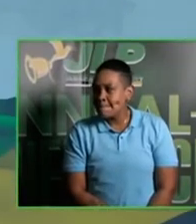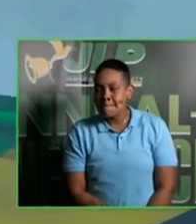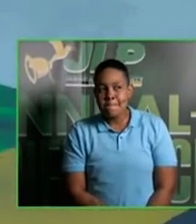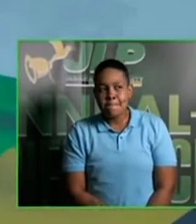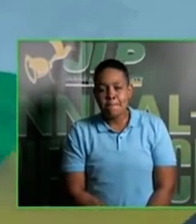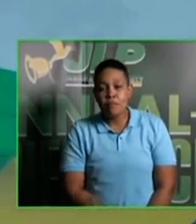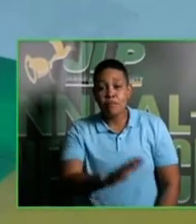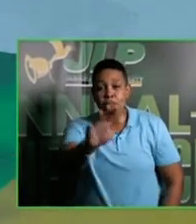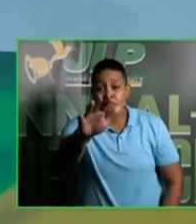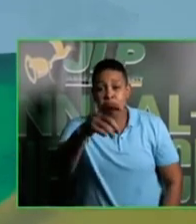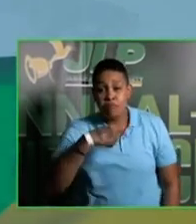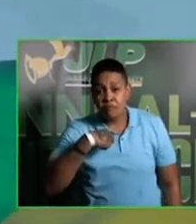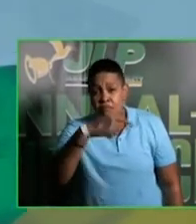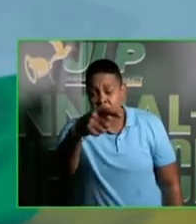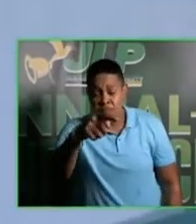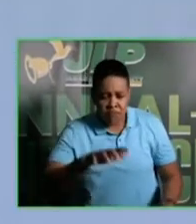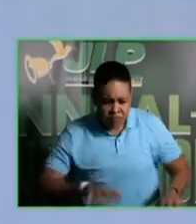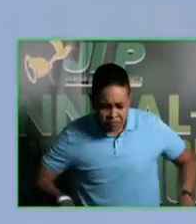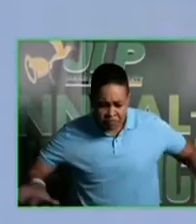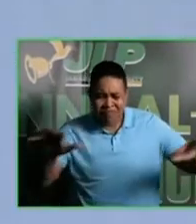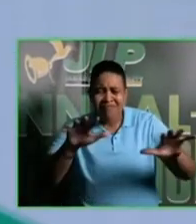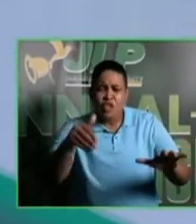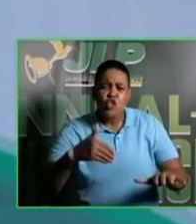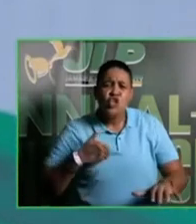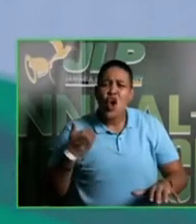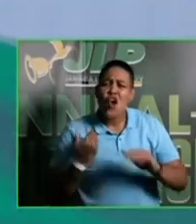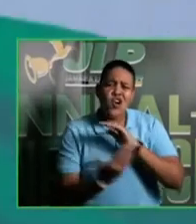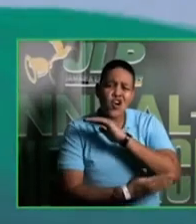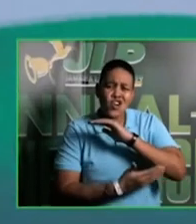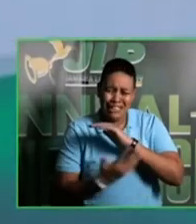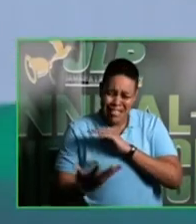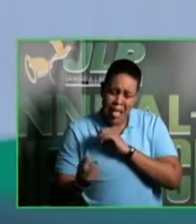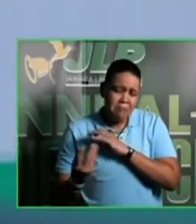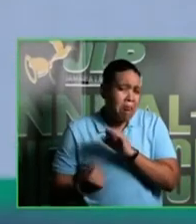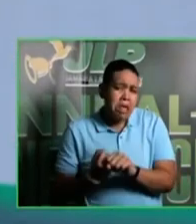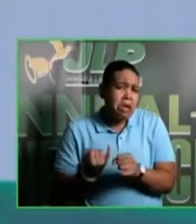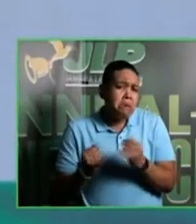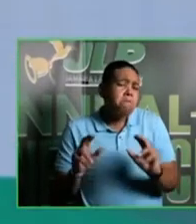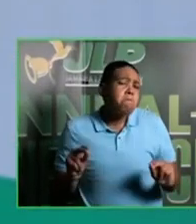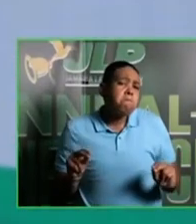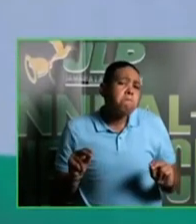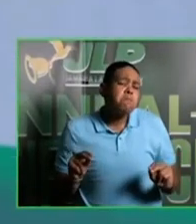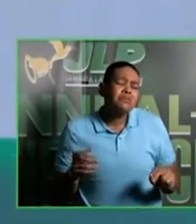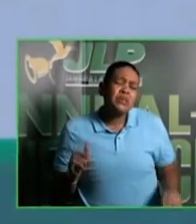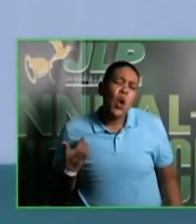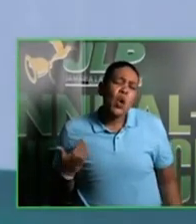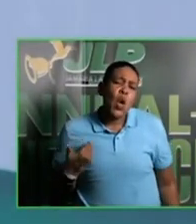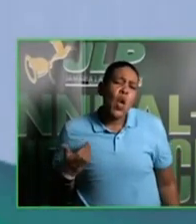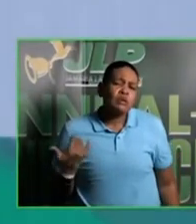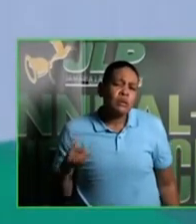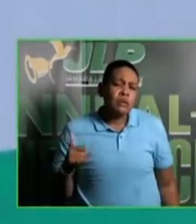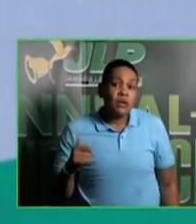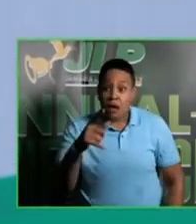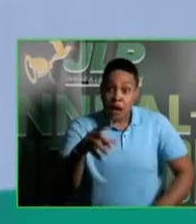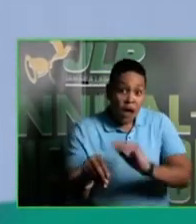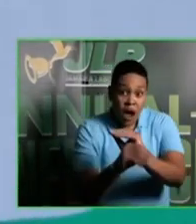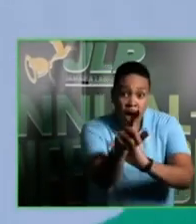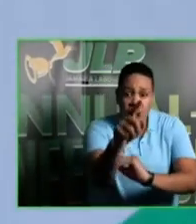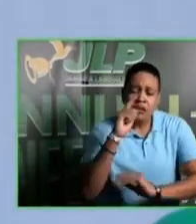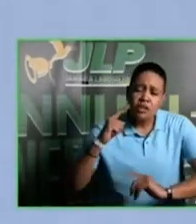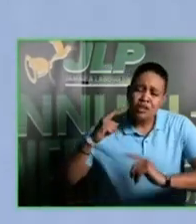We are a young nation, but as a people, we have been in a long struggle